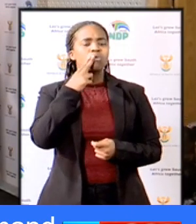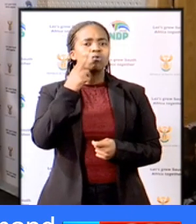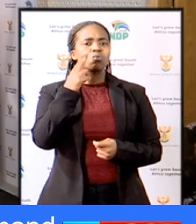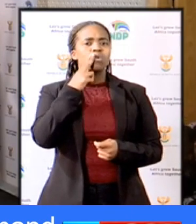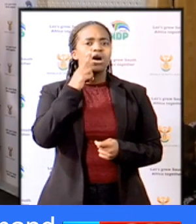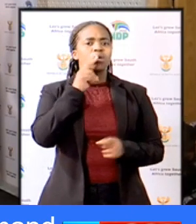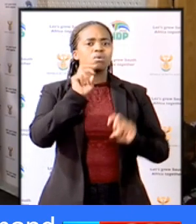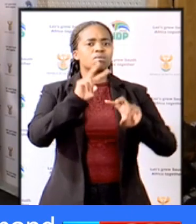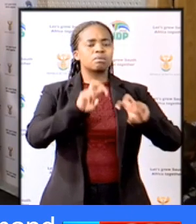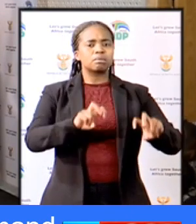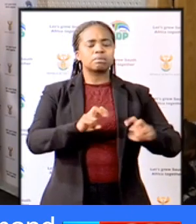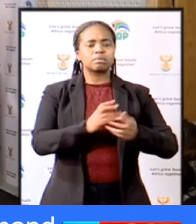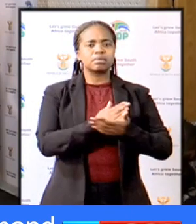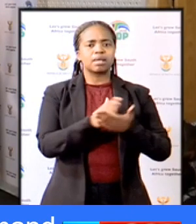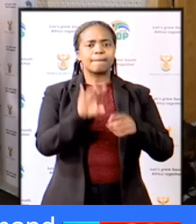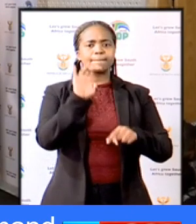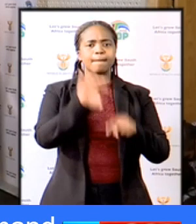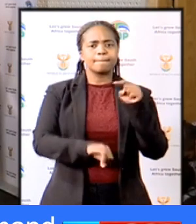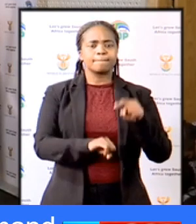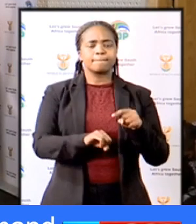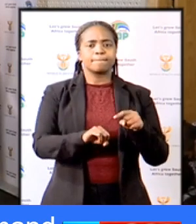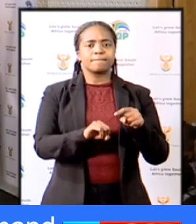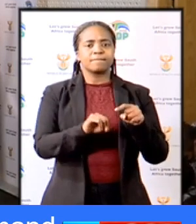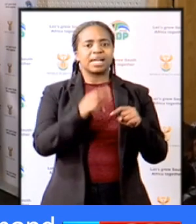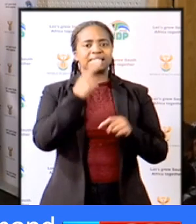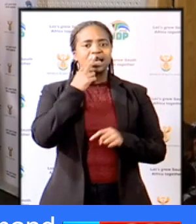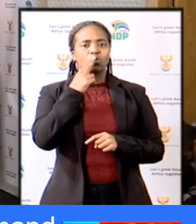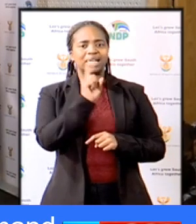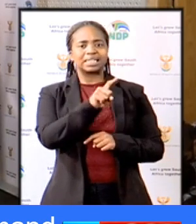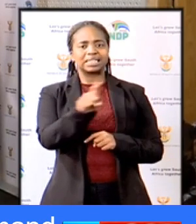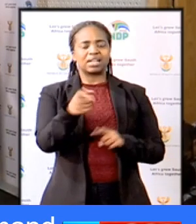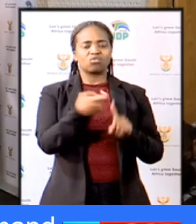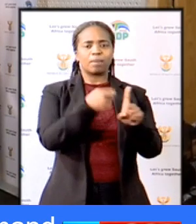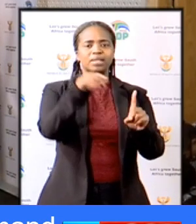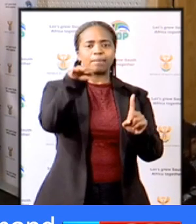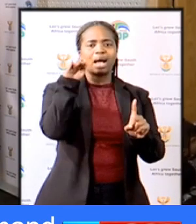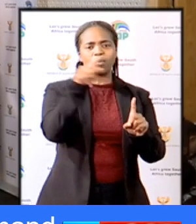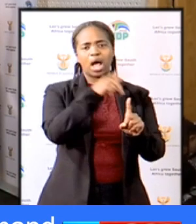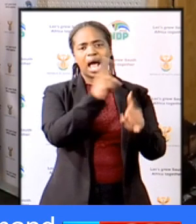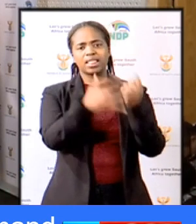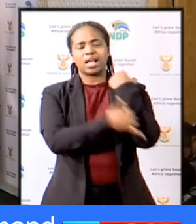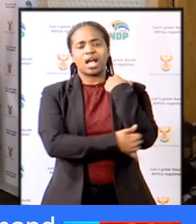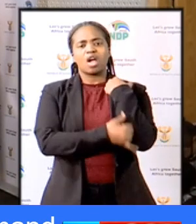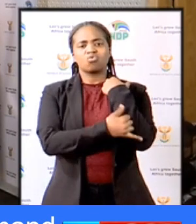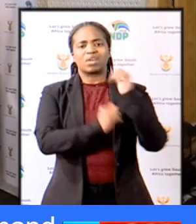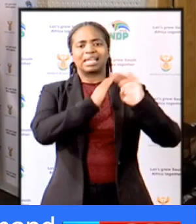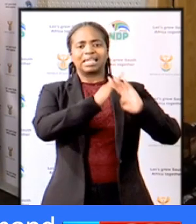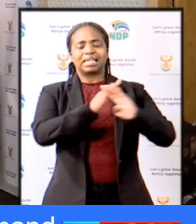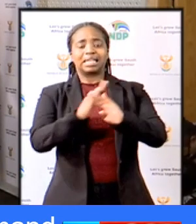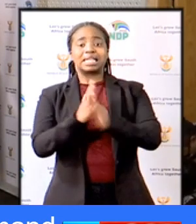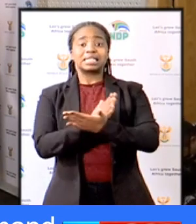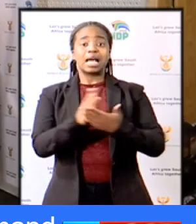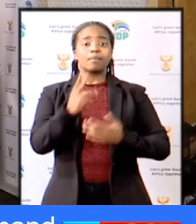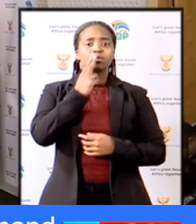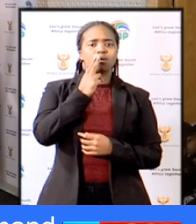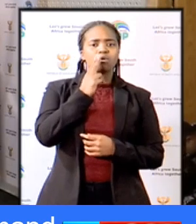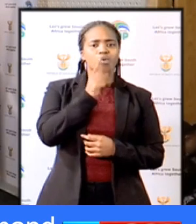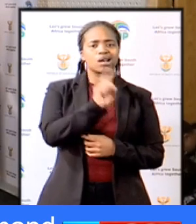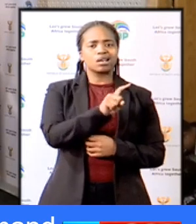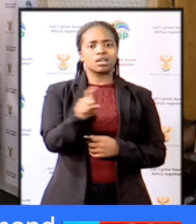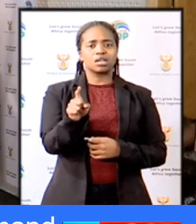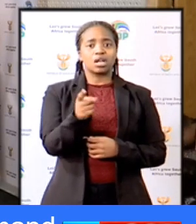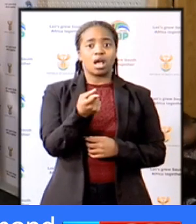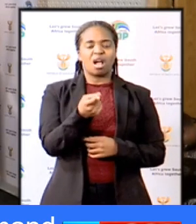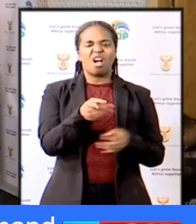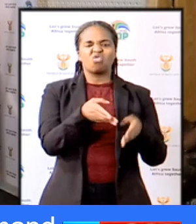large-scale importation of banned cigarettes from Zimbabwe and other countries, and also cigarettes being sold at inflated prices